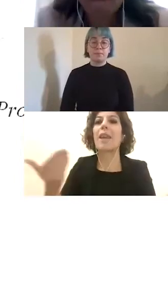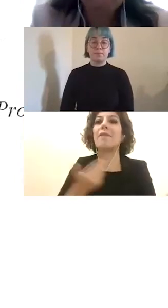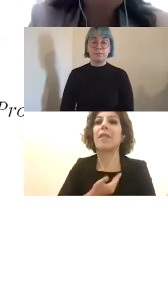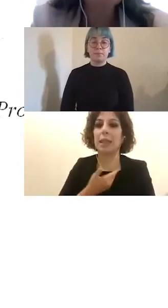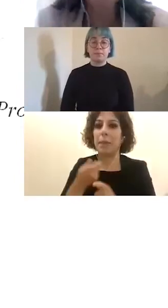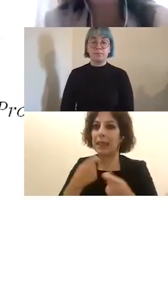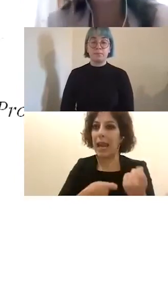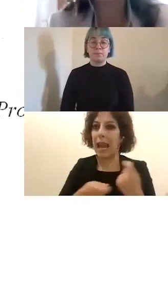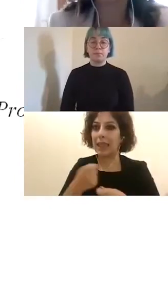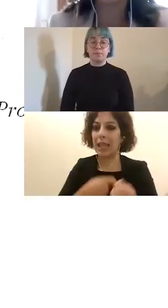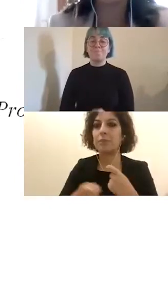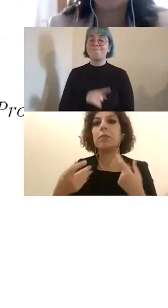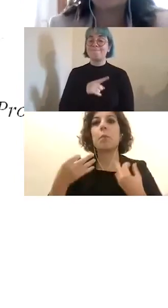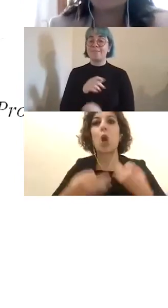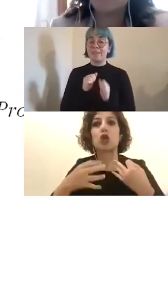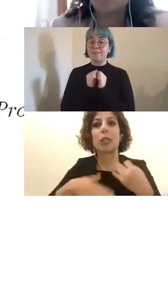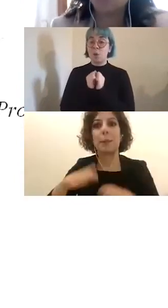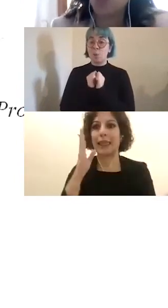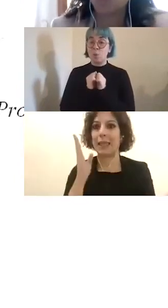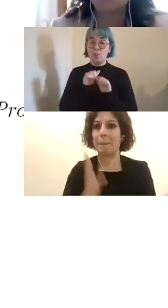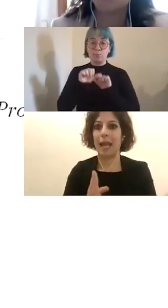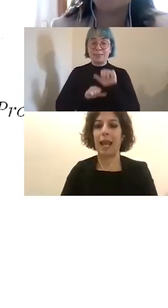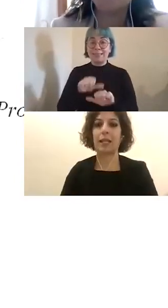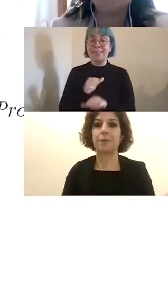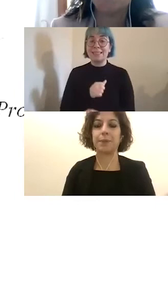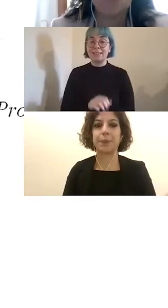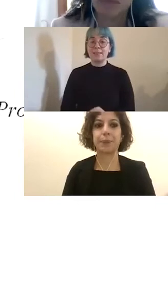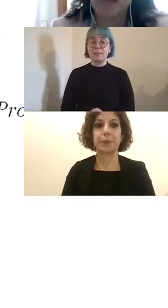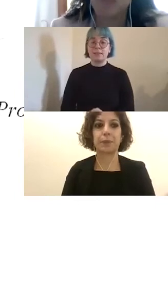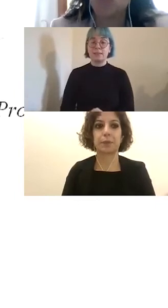in the various criminal proceedings.